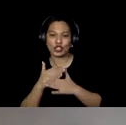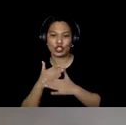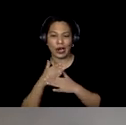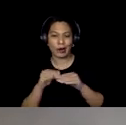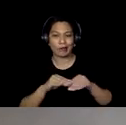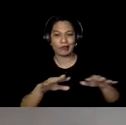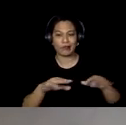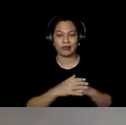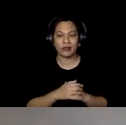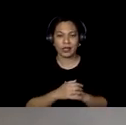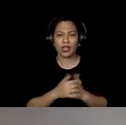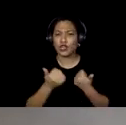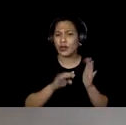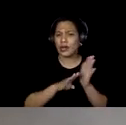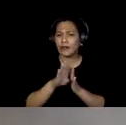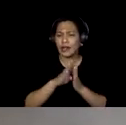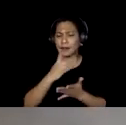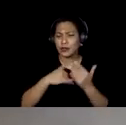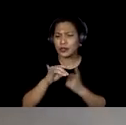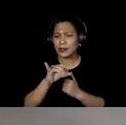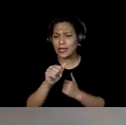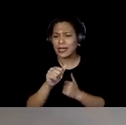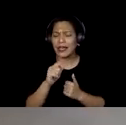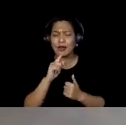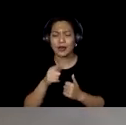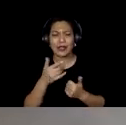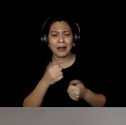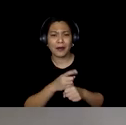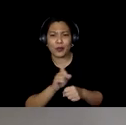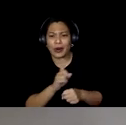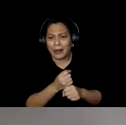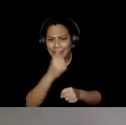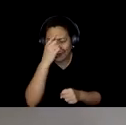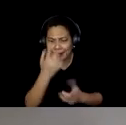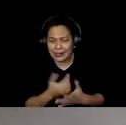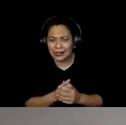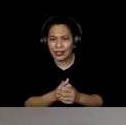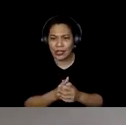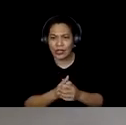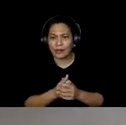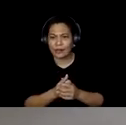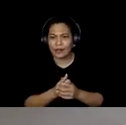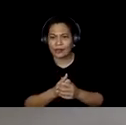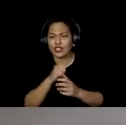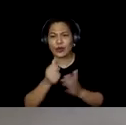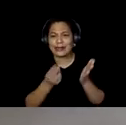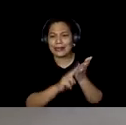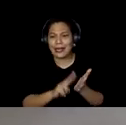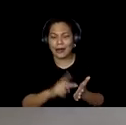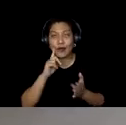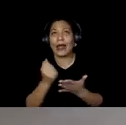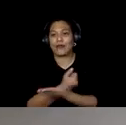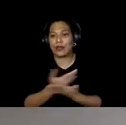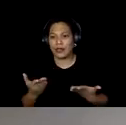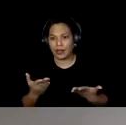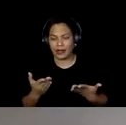social media presence where it makes sense and where you can actually maintain it. Like, I don't recommend you just try to sign up for anything and everything